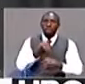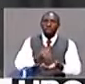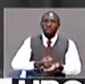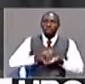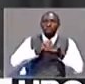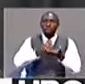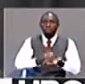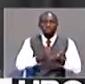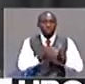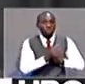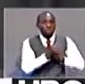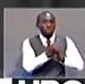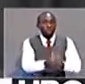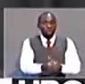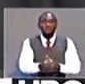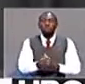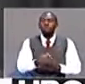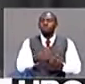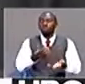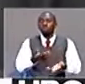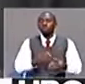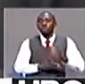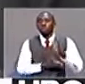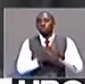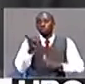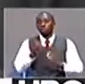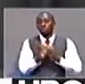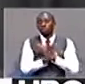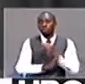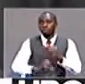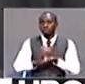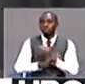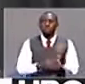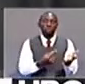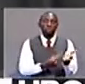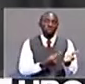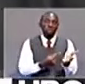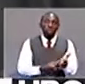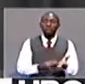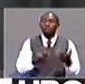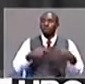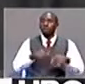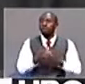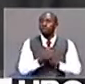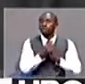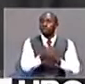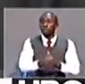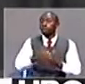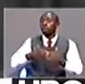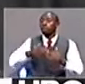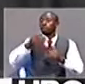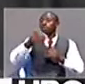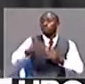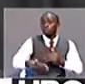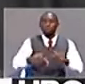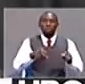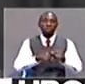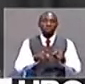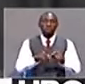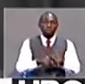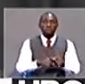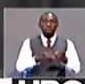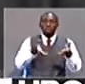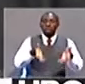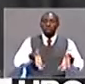this country, do what we had failed to do as leaders, so that the generation to come can also live to